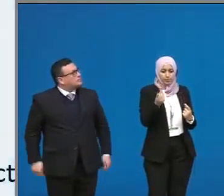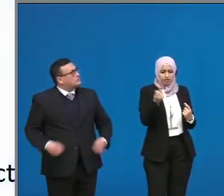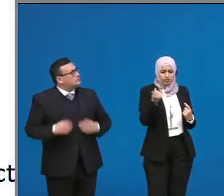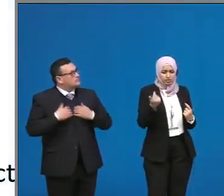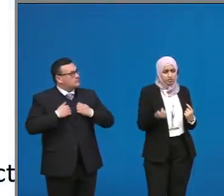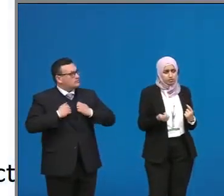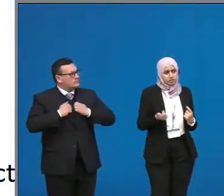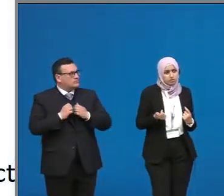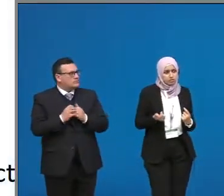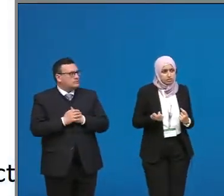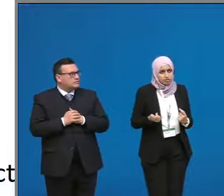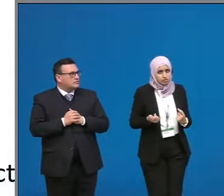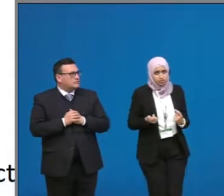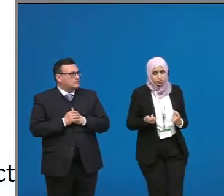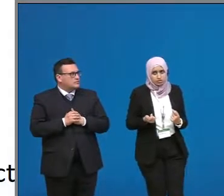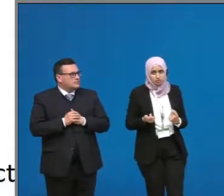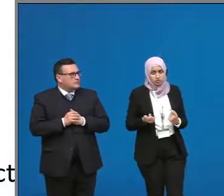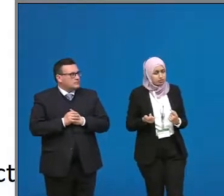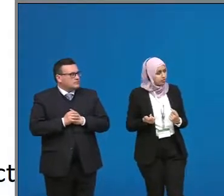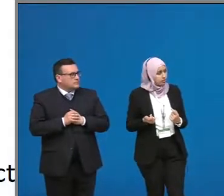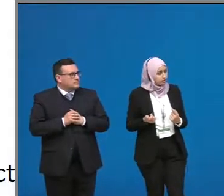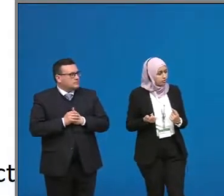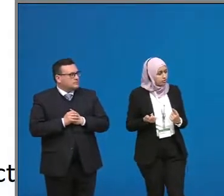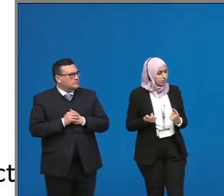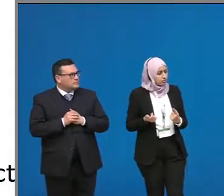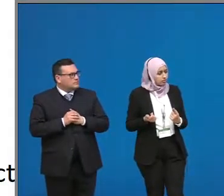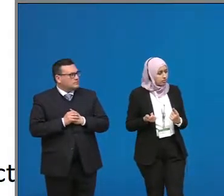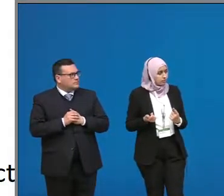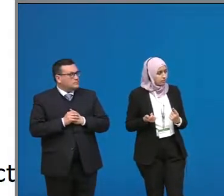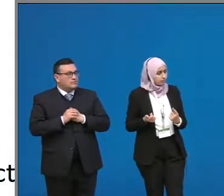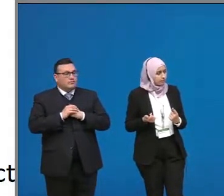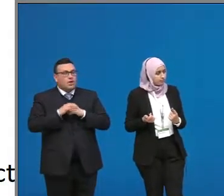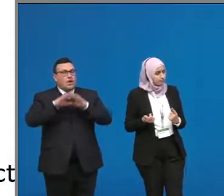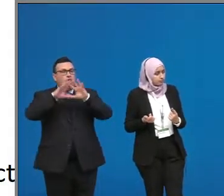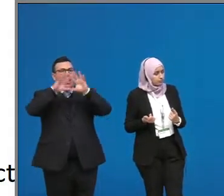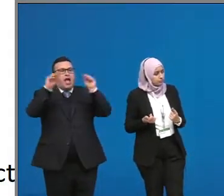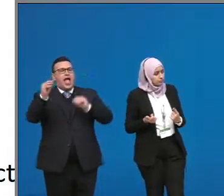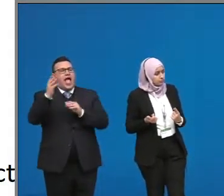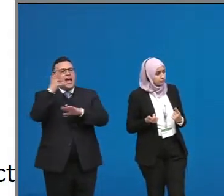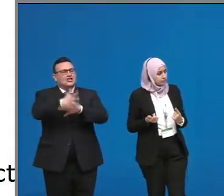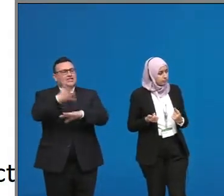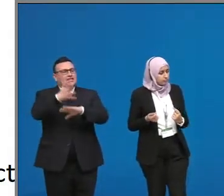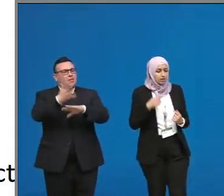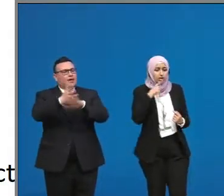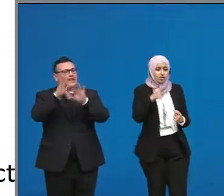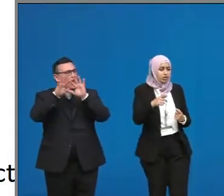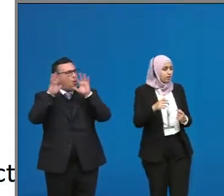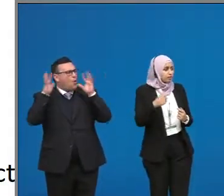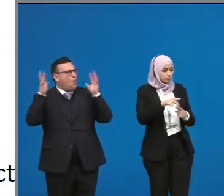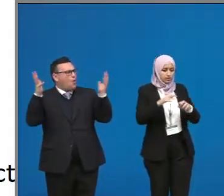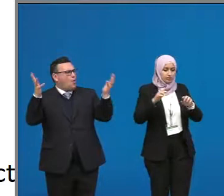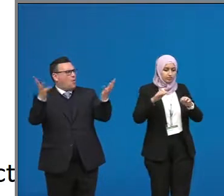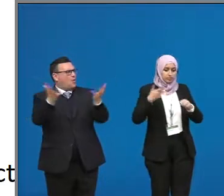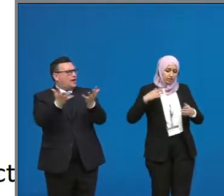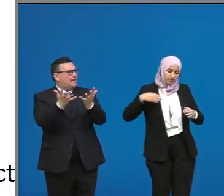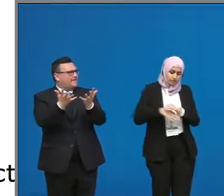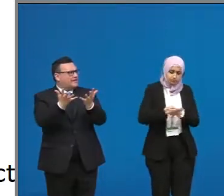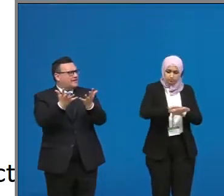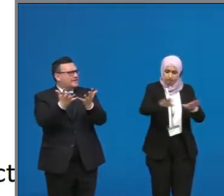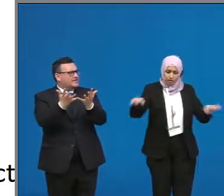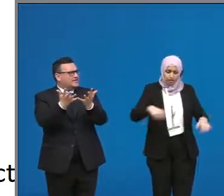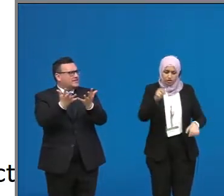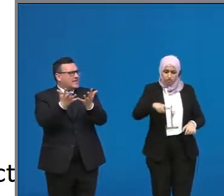Universal accessibility is rooted in the concept of design for all in human-computer